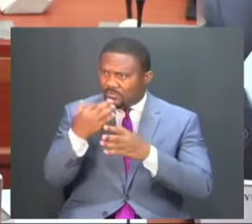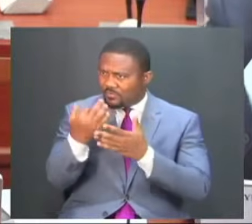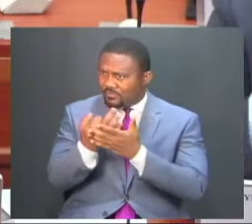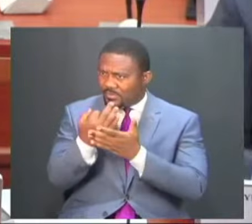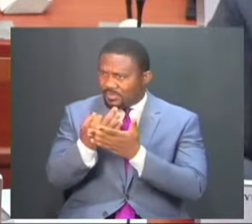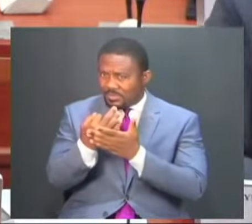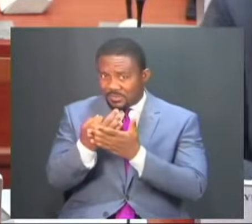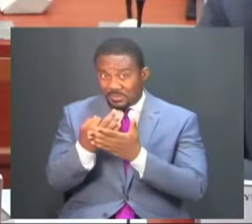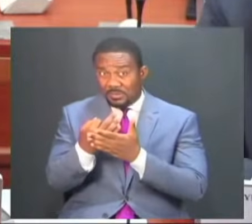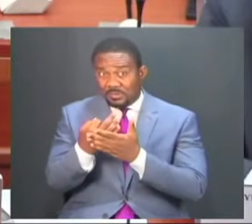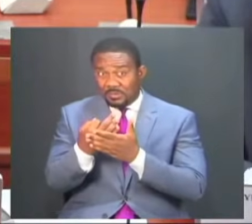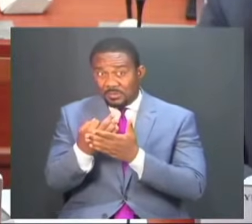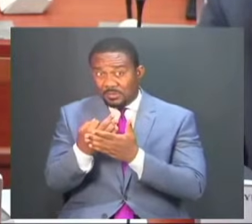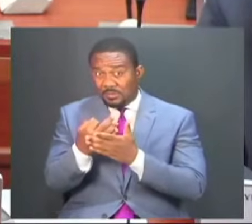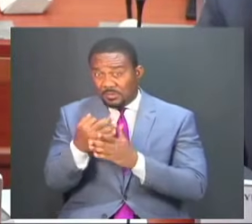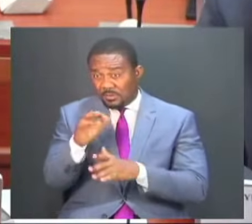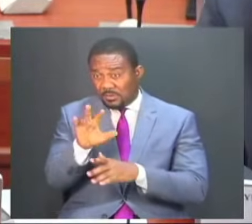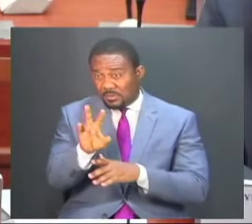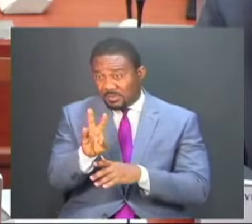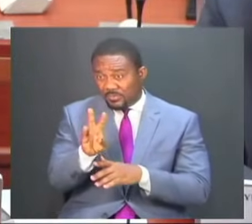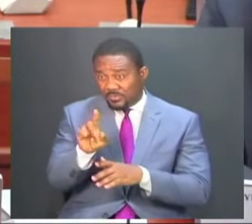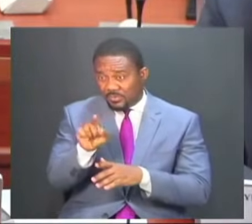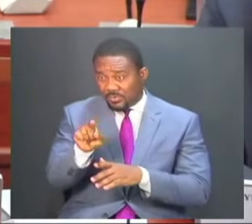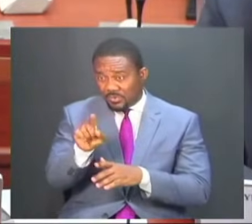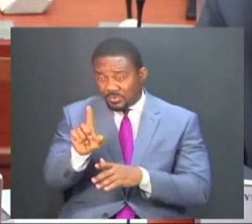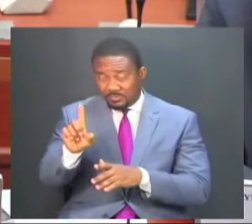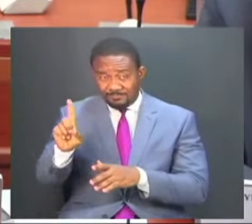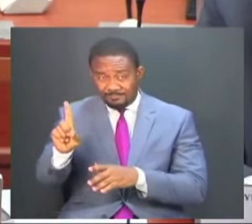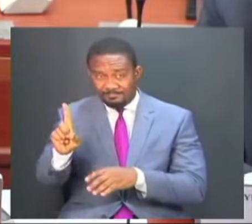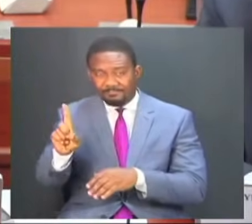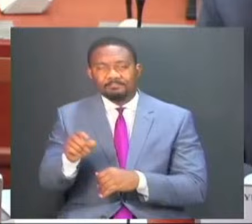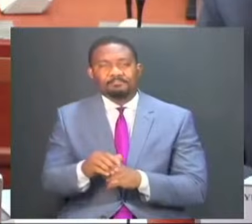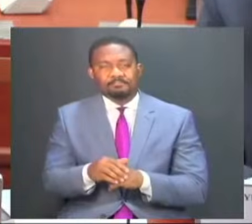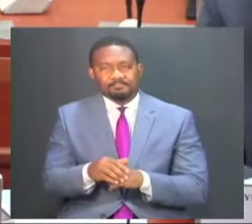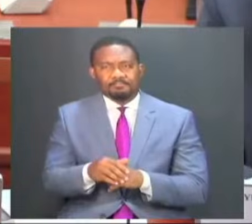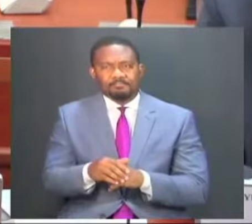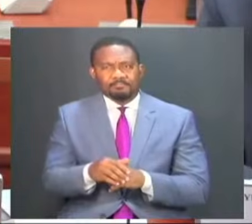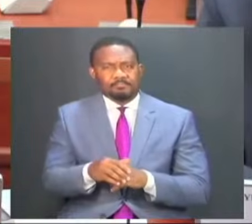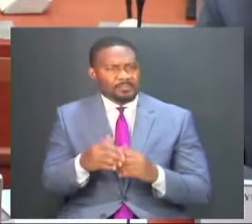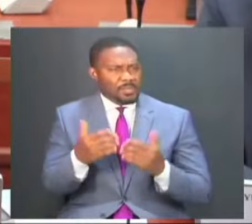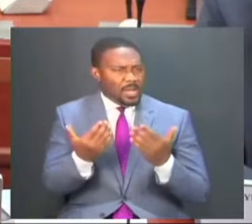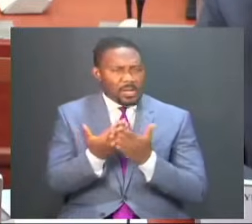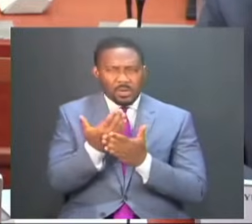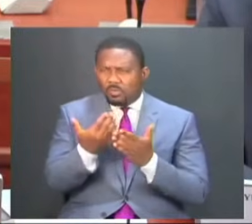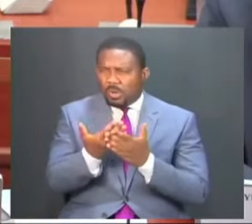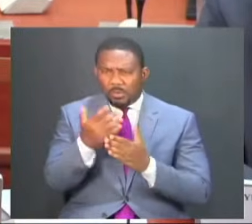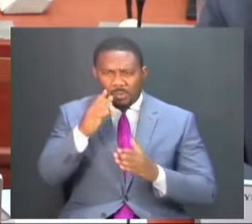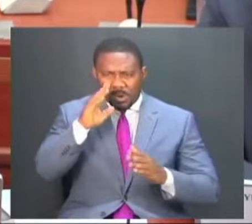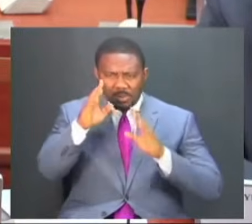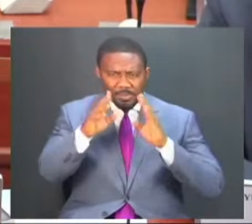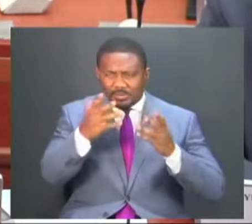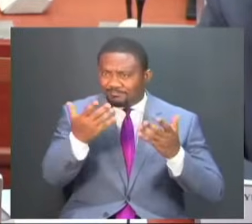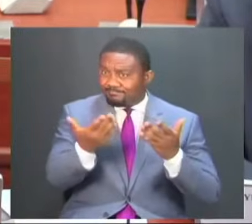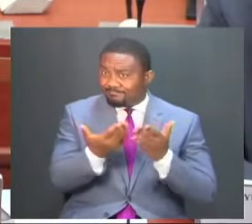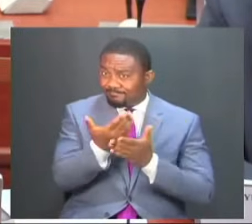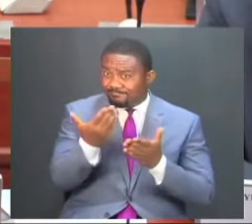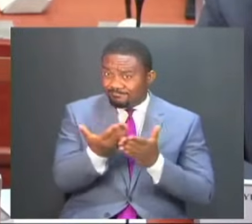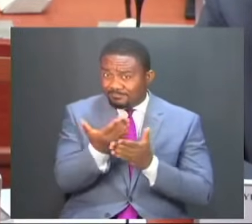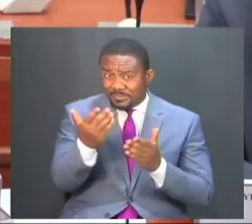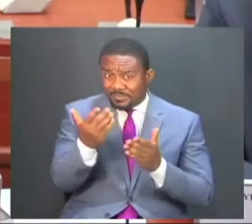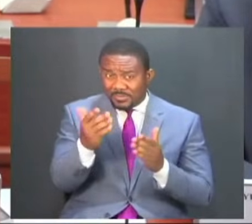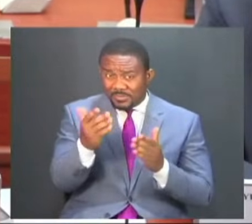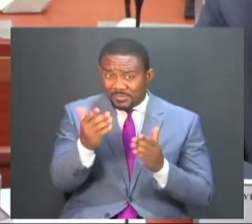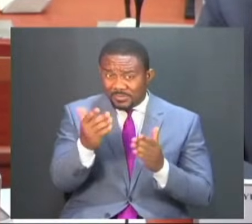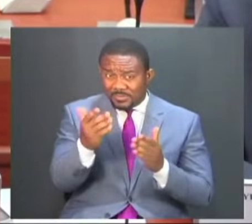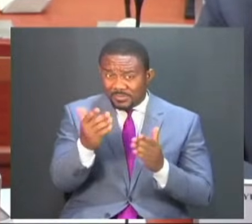7.1, Mr. Speaker. The committee observed that emerging trends in our global financial market, including the introduction of